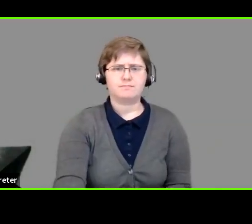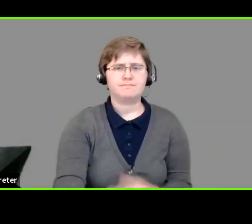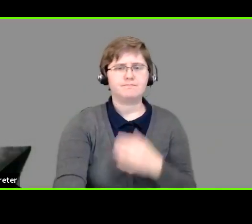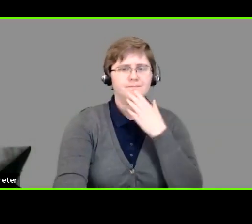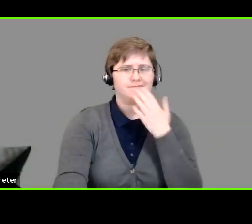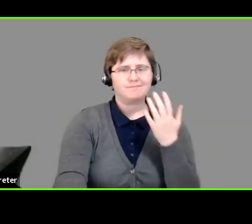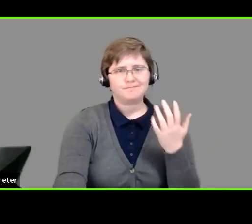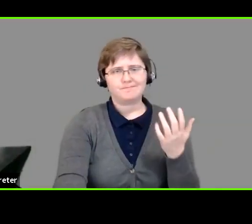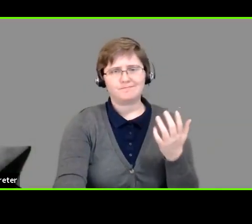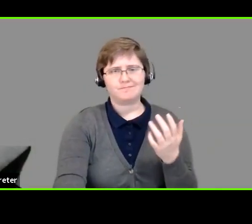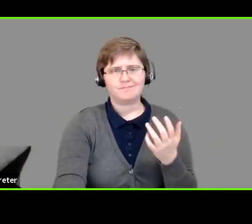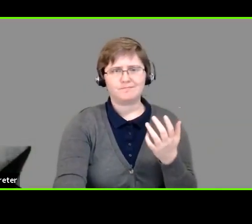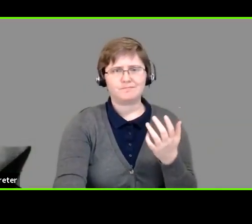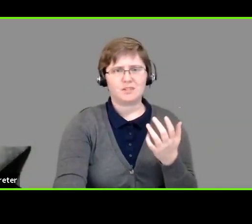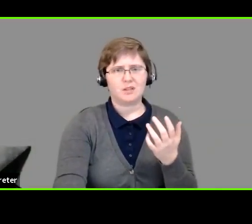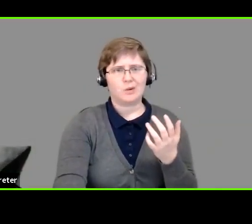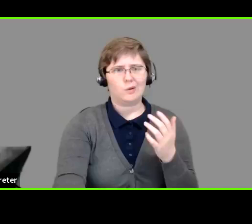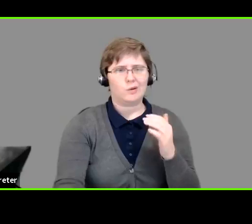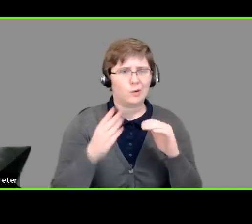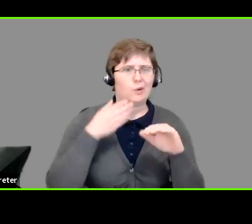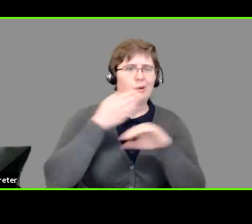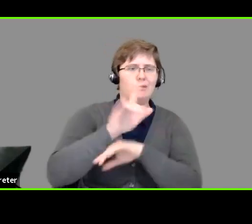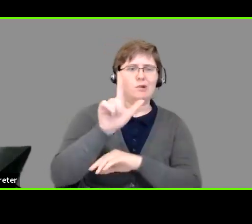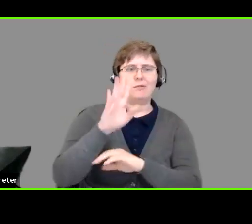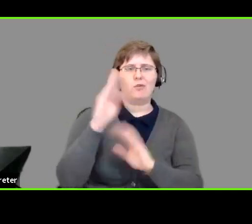It is north of 24,000 for 1B.